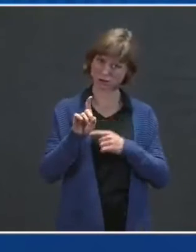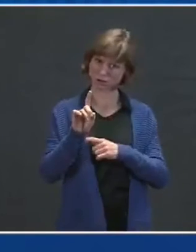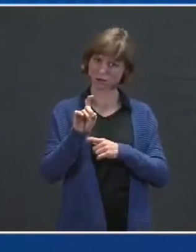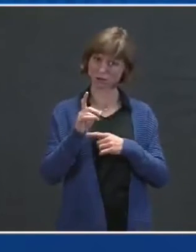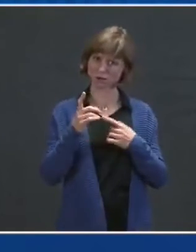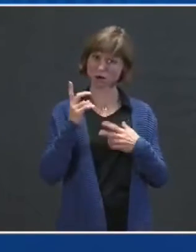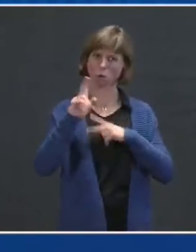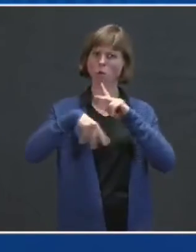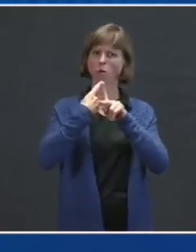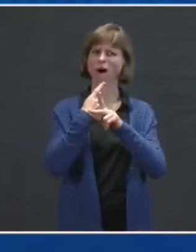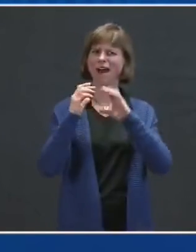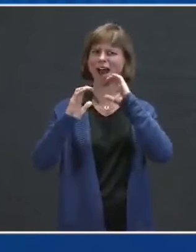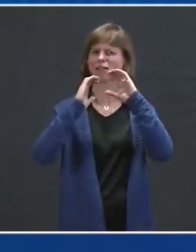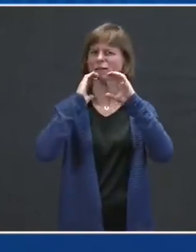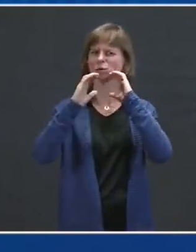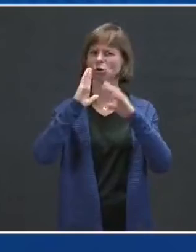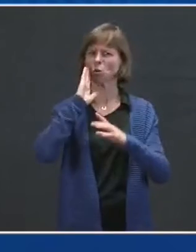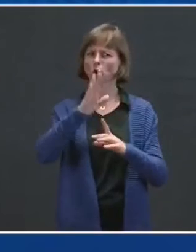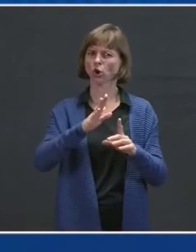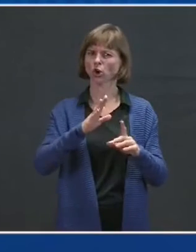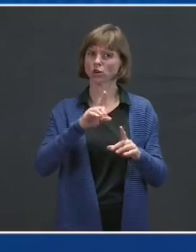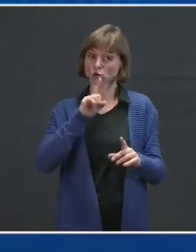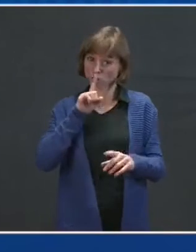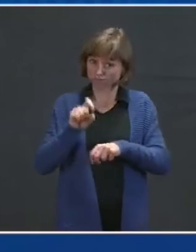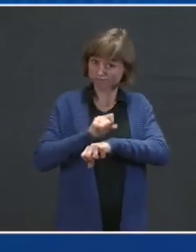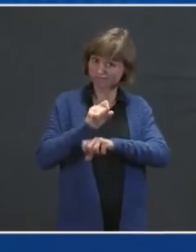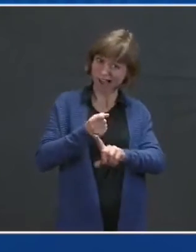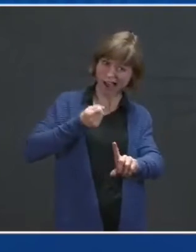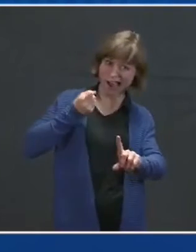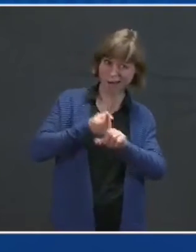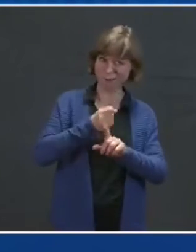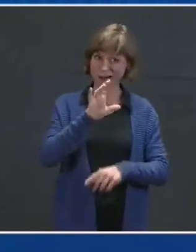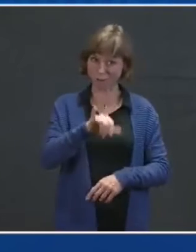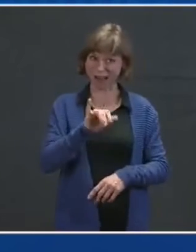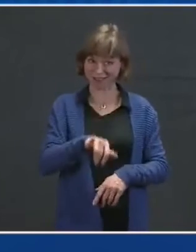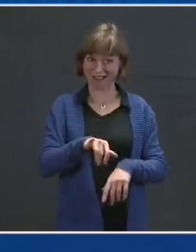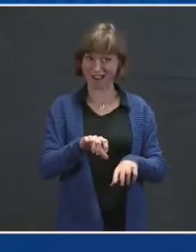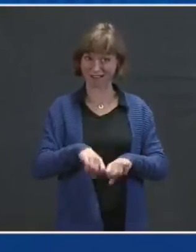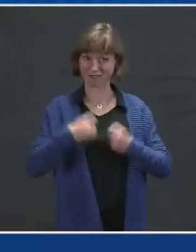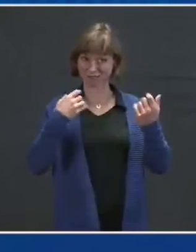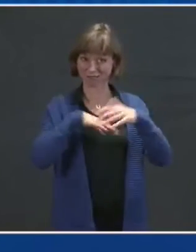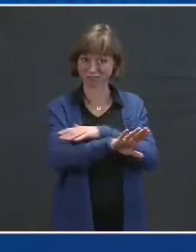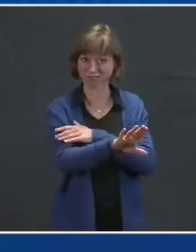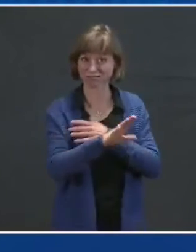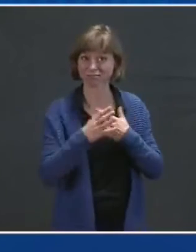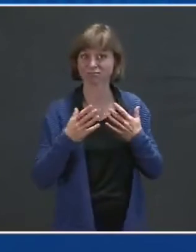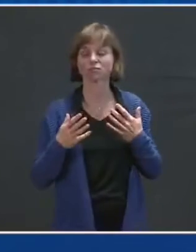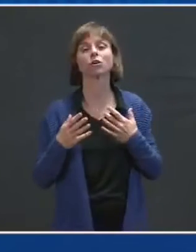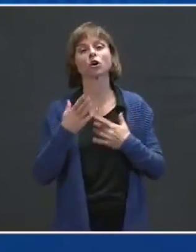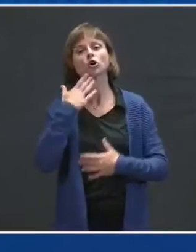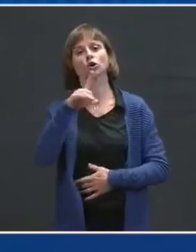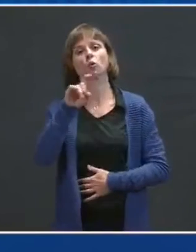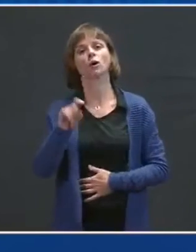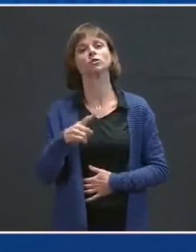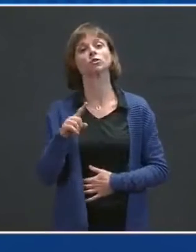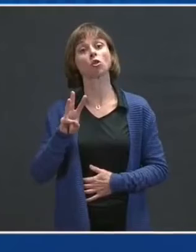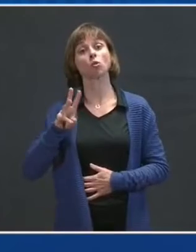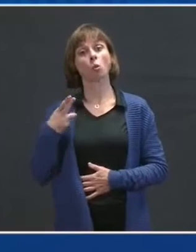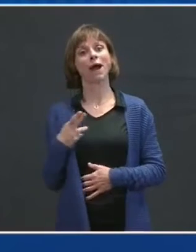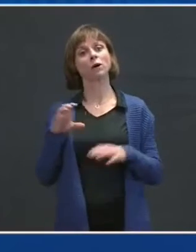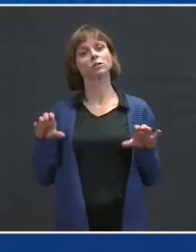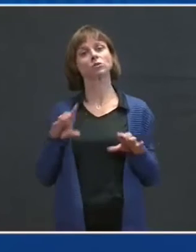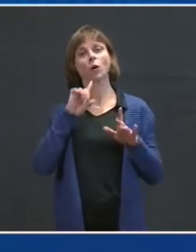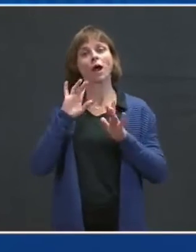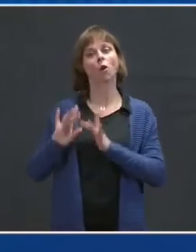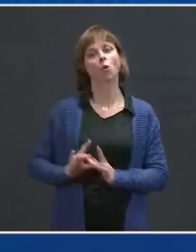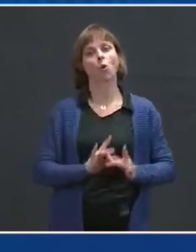communications were really impacted by this hack? Good question. One of the things we've done from the White House is do a coordinated set of